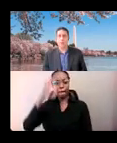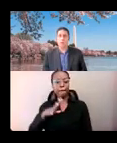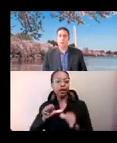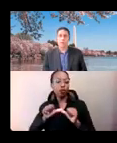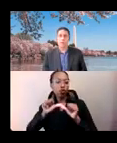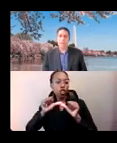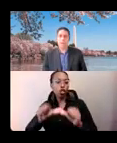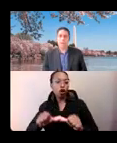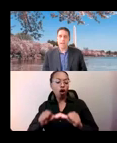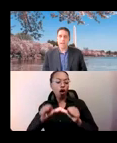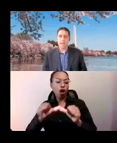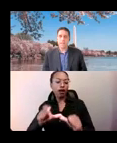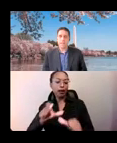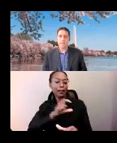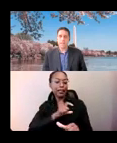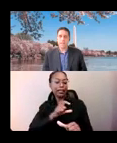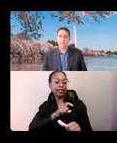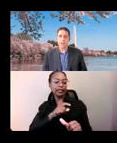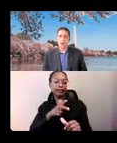stop